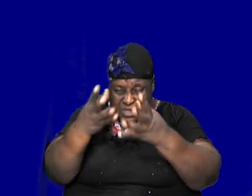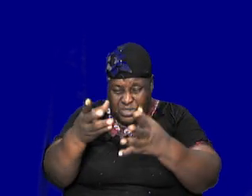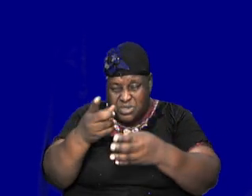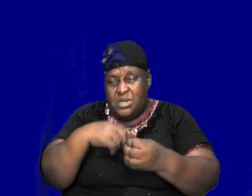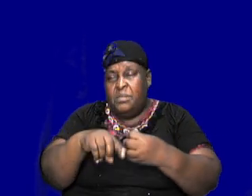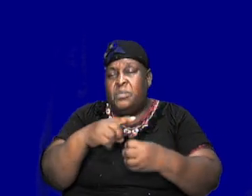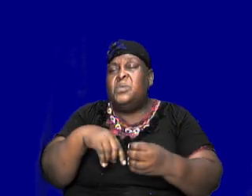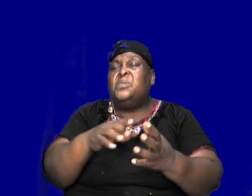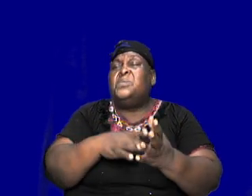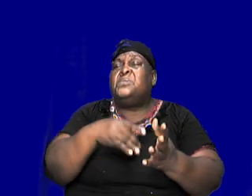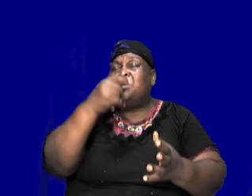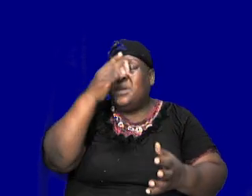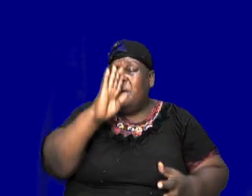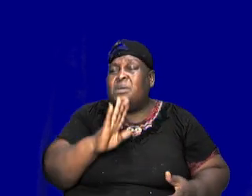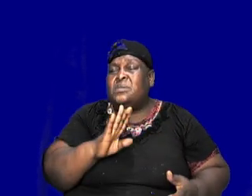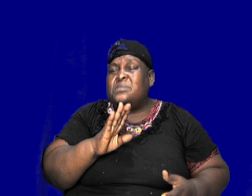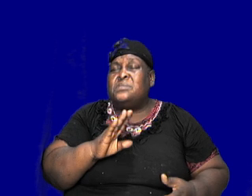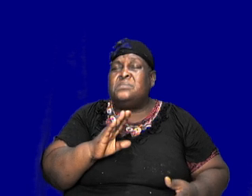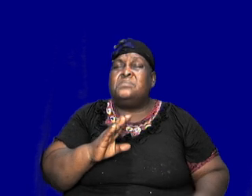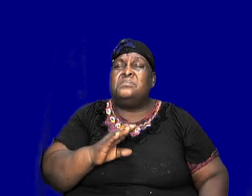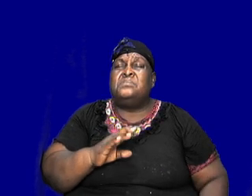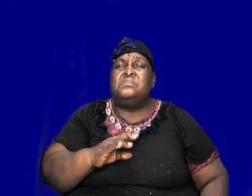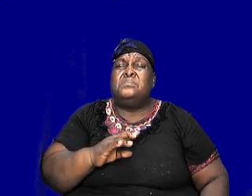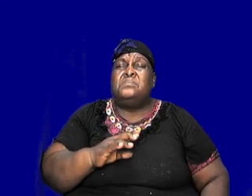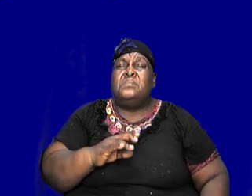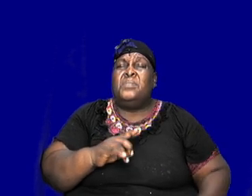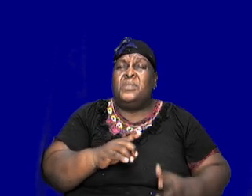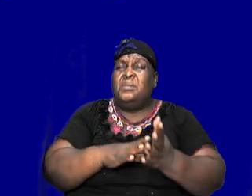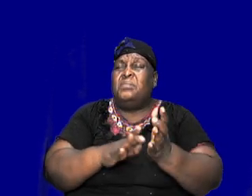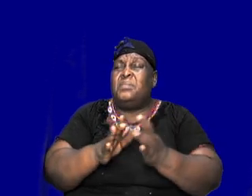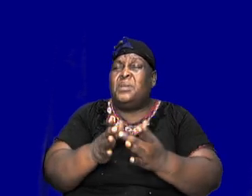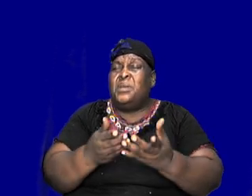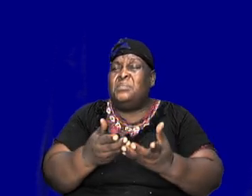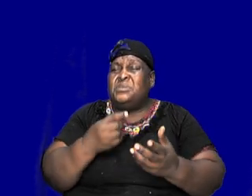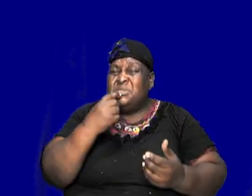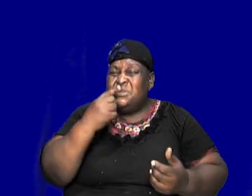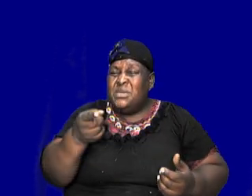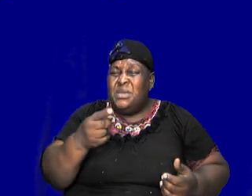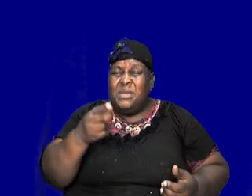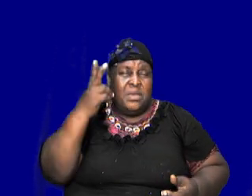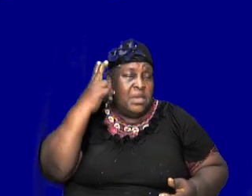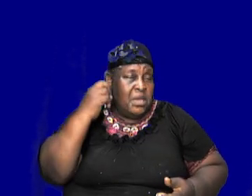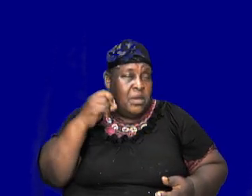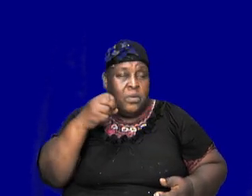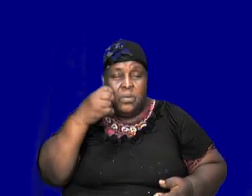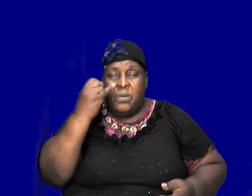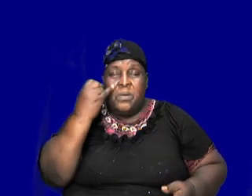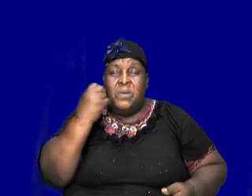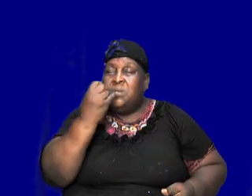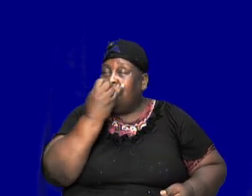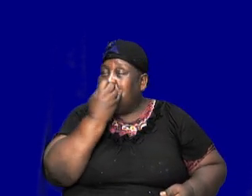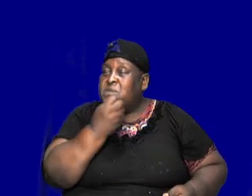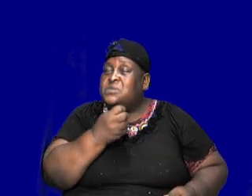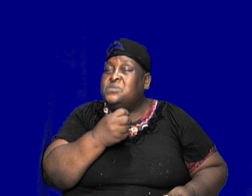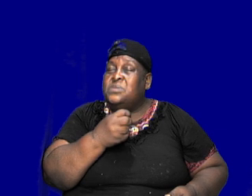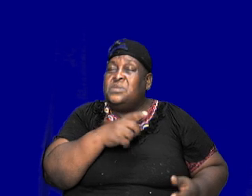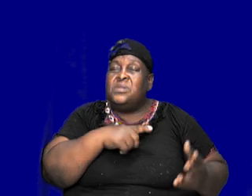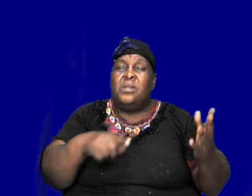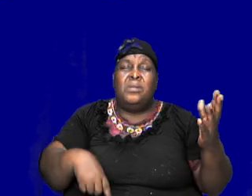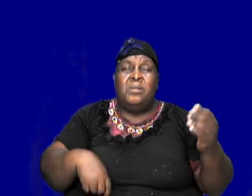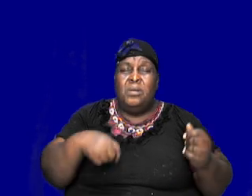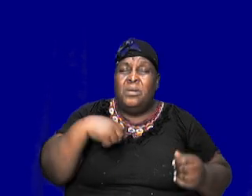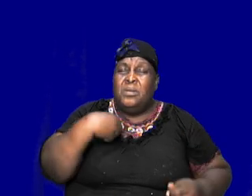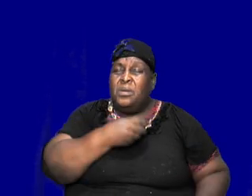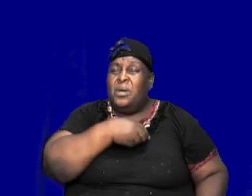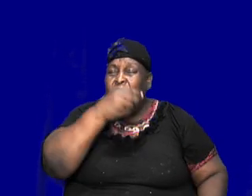know is that there is one God. And when the Bible says, hear, O Israel, the Lord our God is one Lord, he's